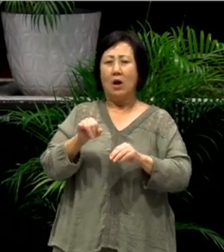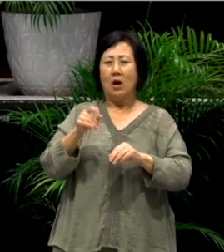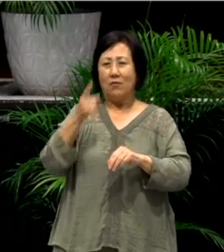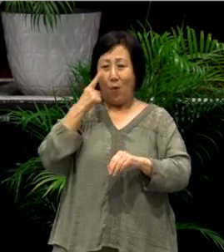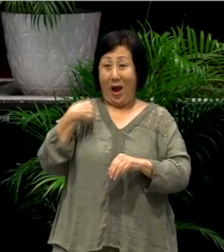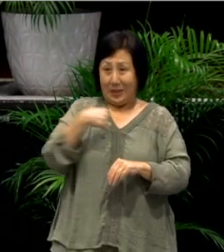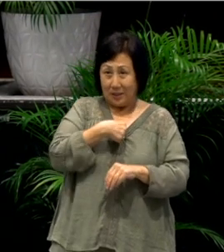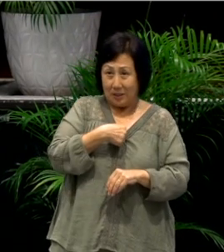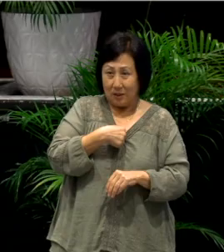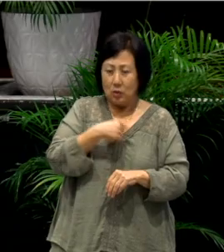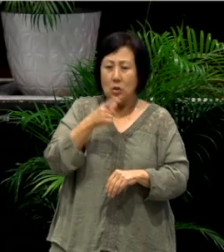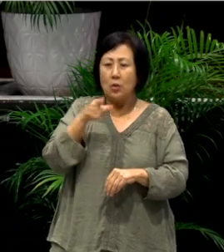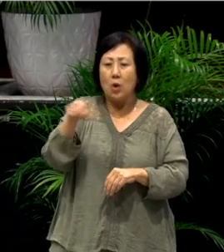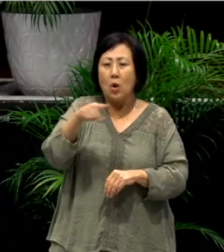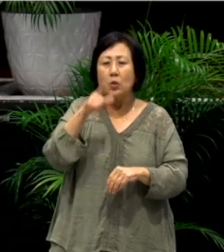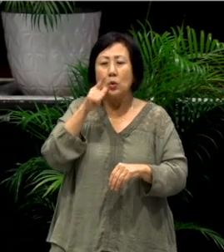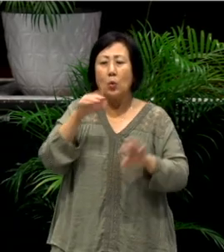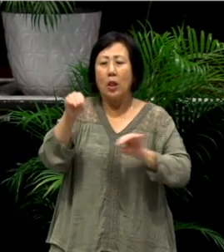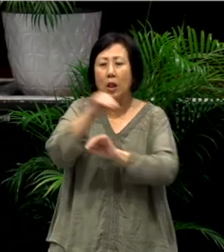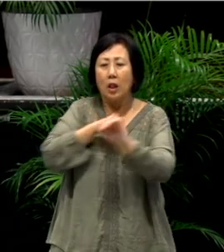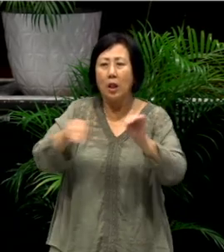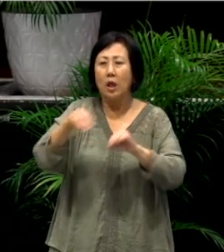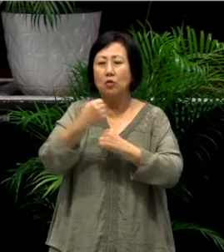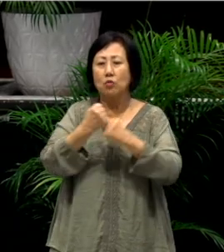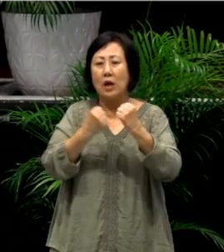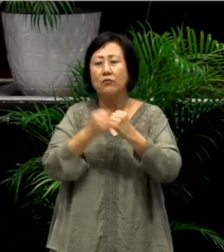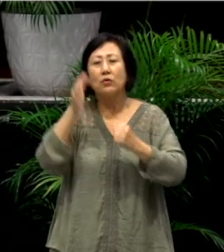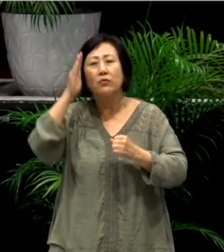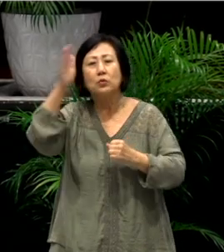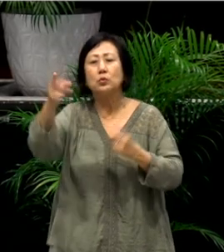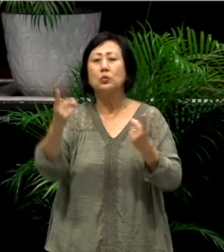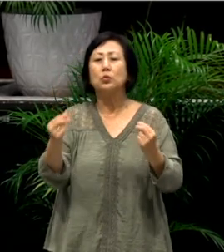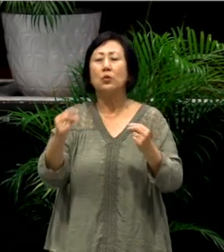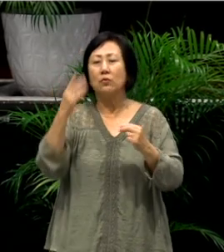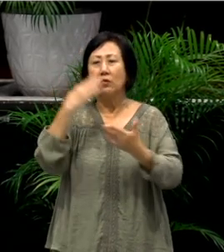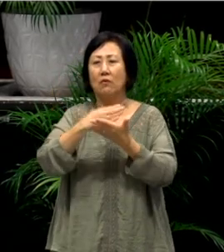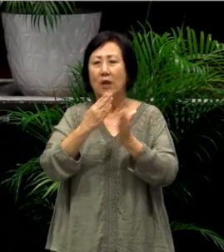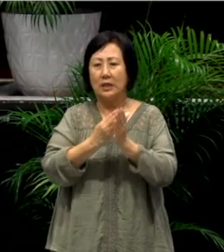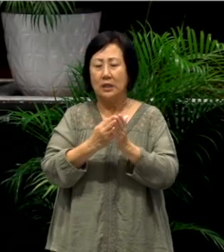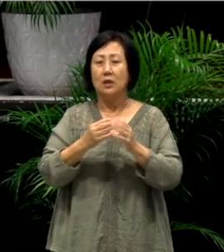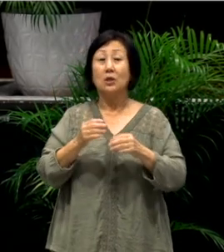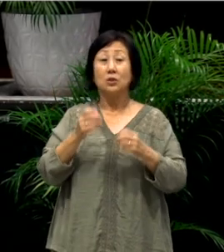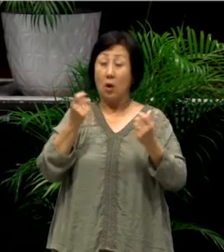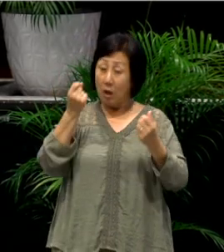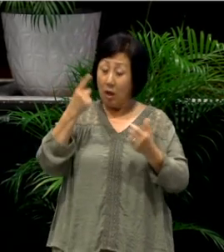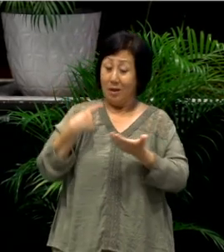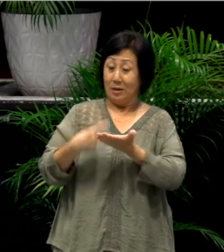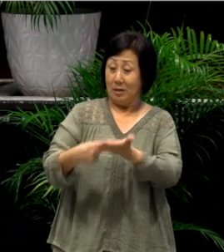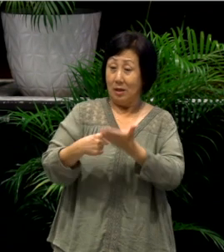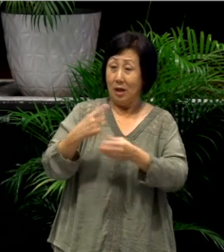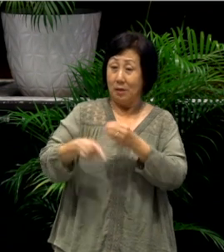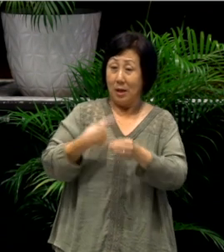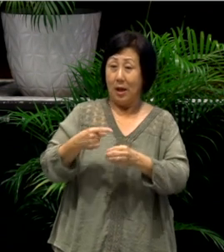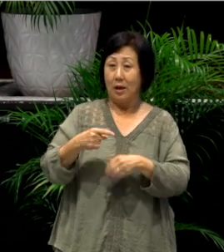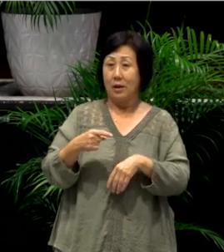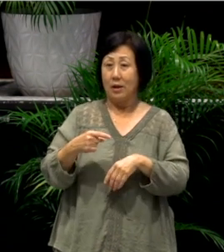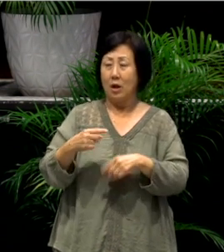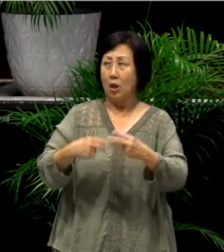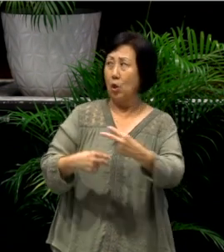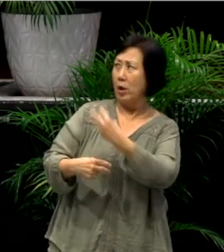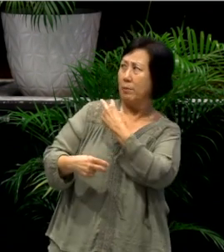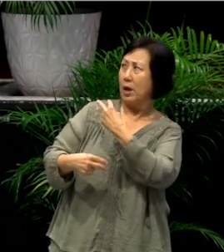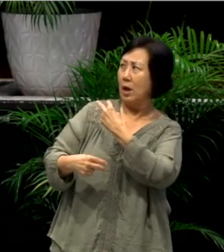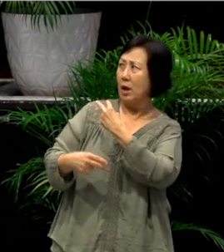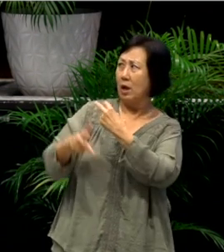intend to do significant restructuring of forward-looking funding. So a lot of our conversation is about backward-looking. What